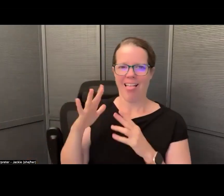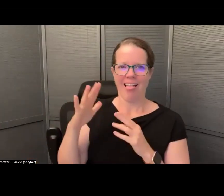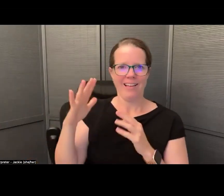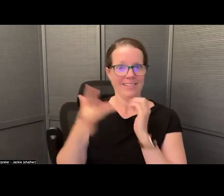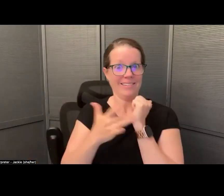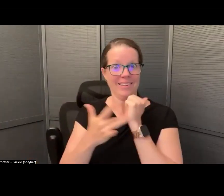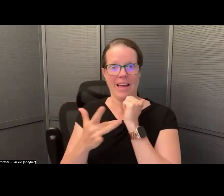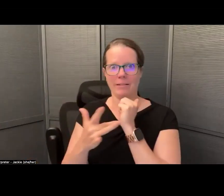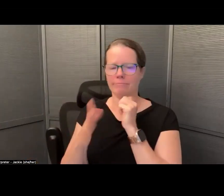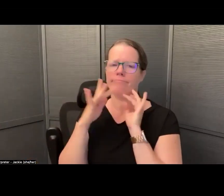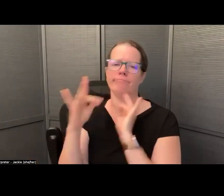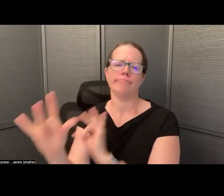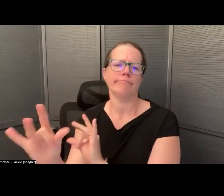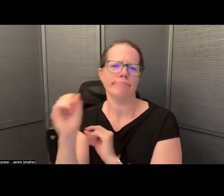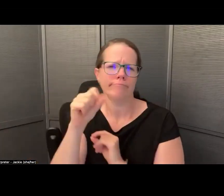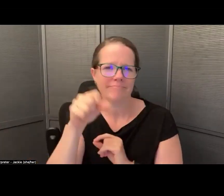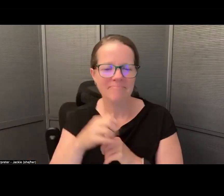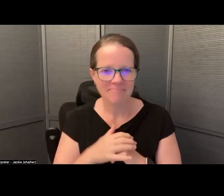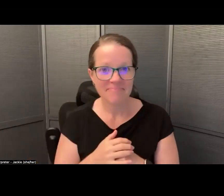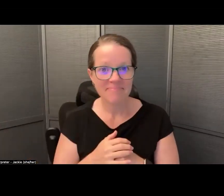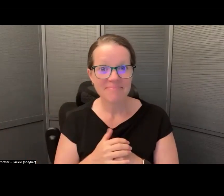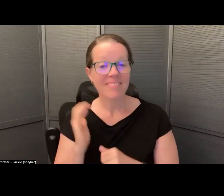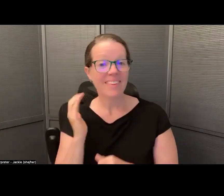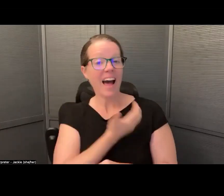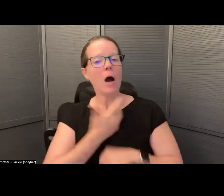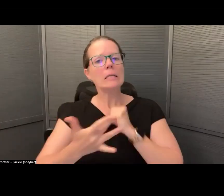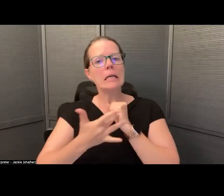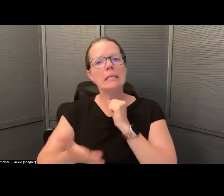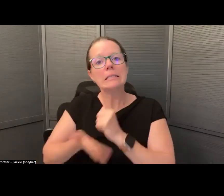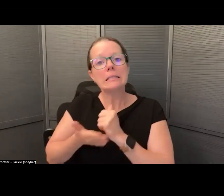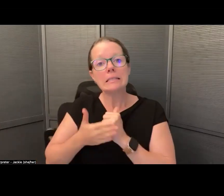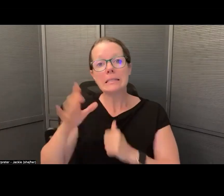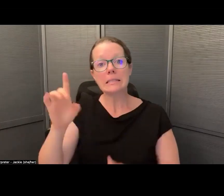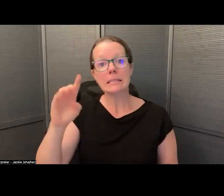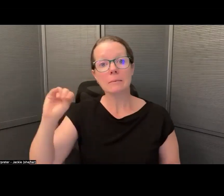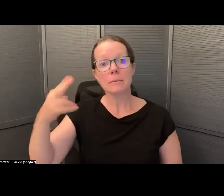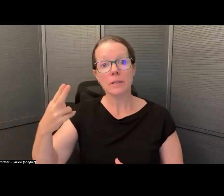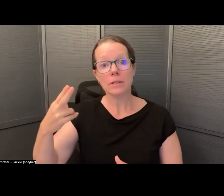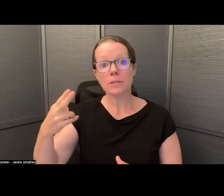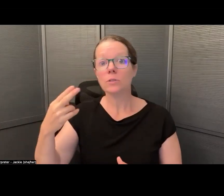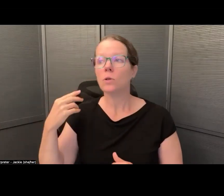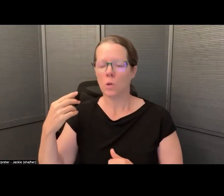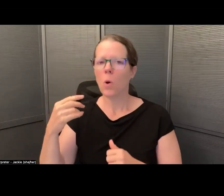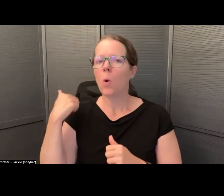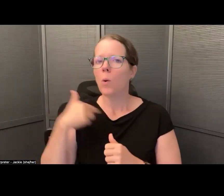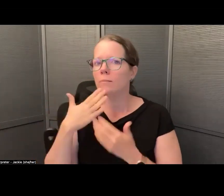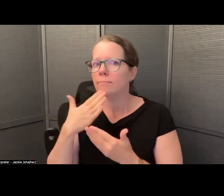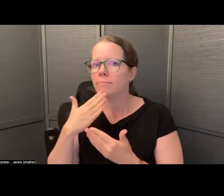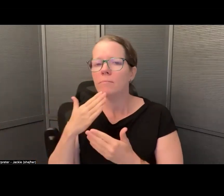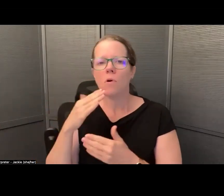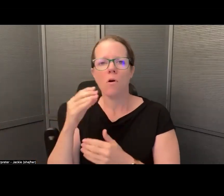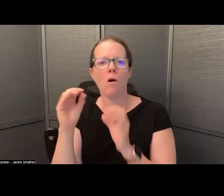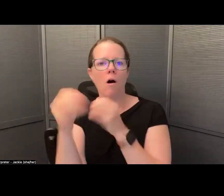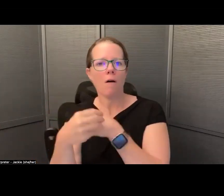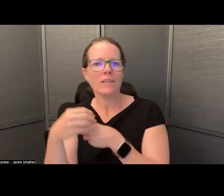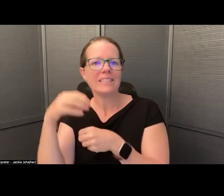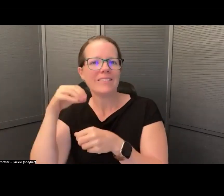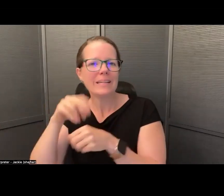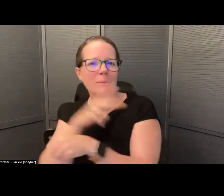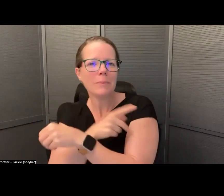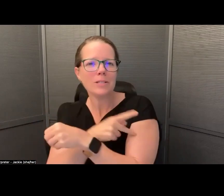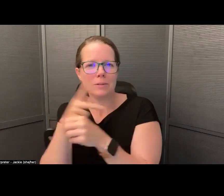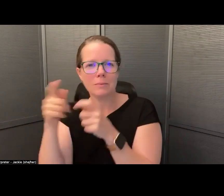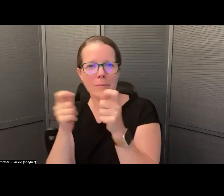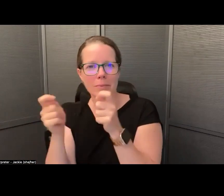Related to our technical assistance partnership with DMH, we are grateful to the Office of Inpatient Management for their collaboration on the